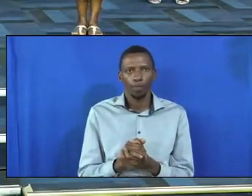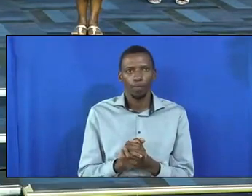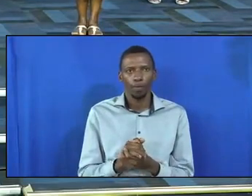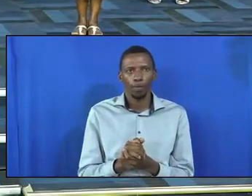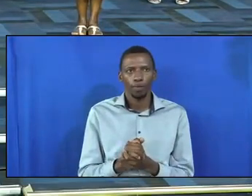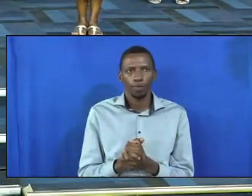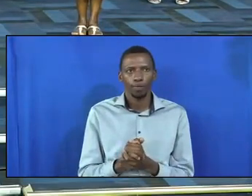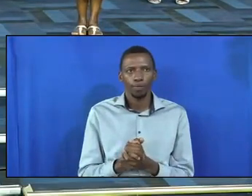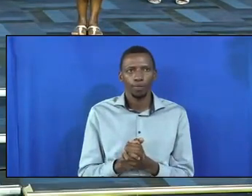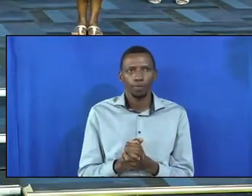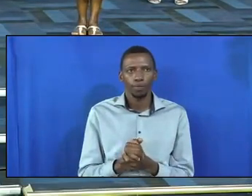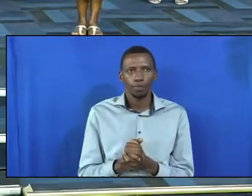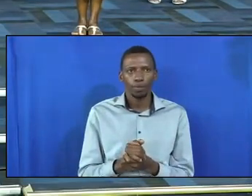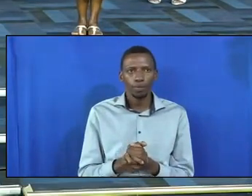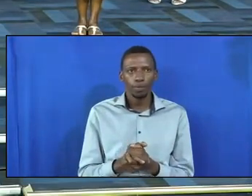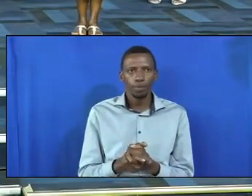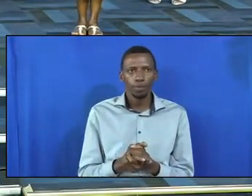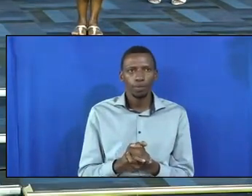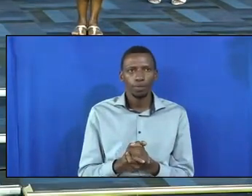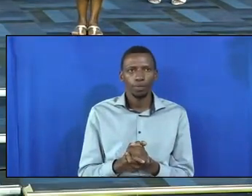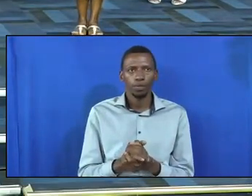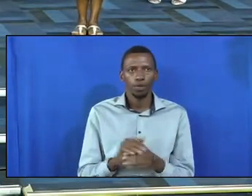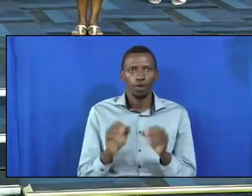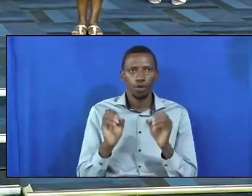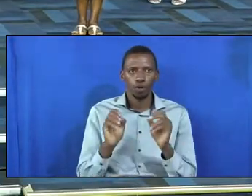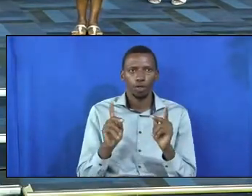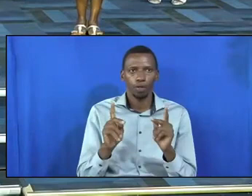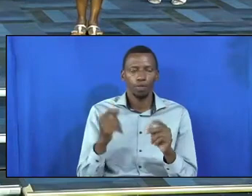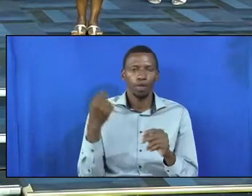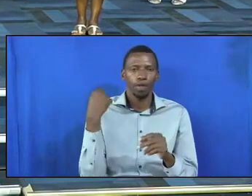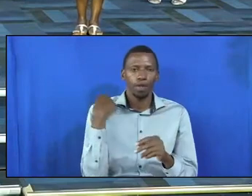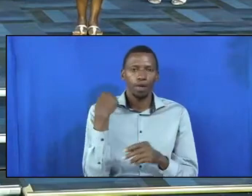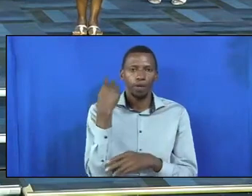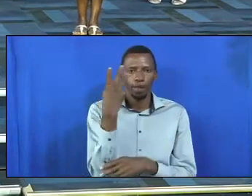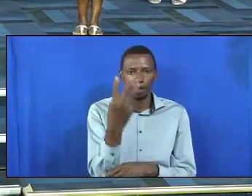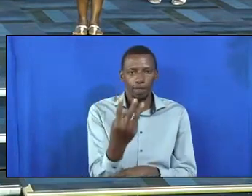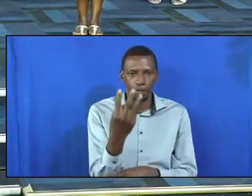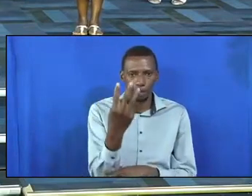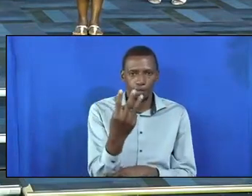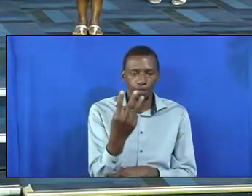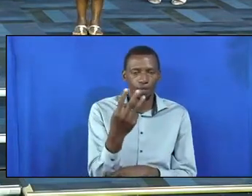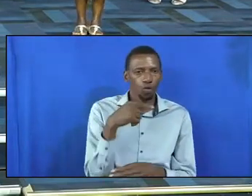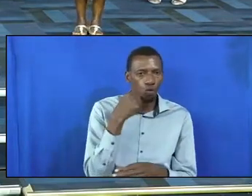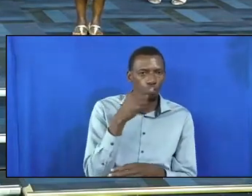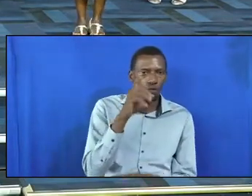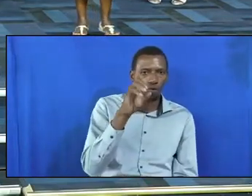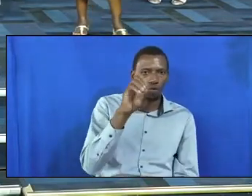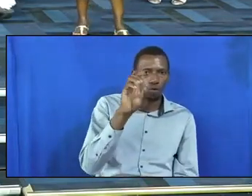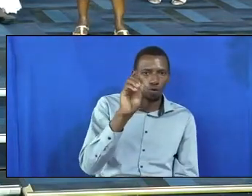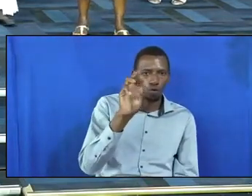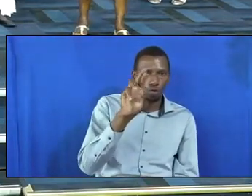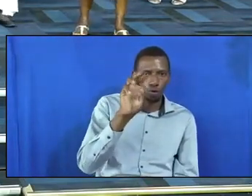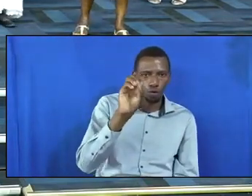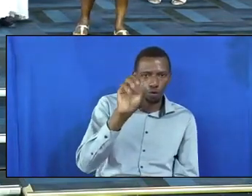How soon did you dismantle the order? Okay. Number 3, I said, Doroth Nyarango.